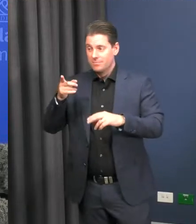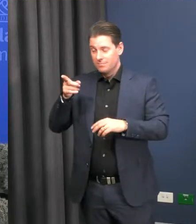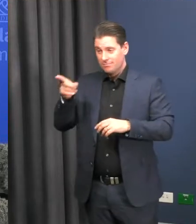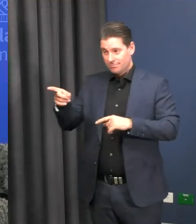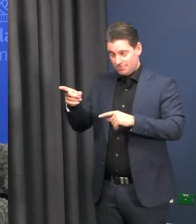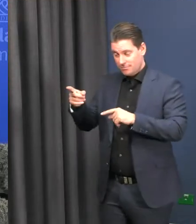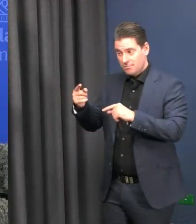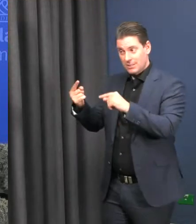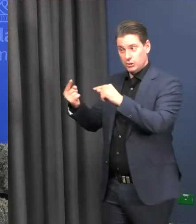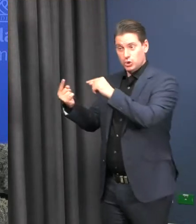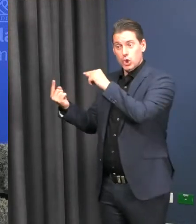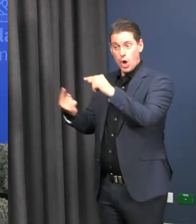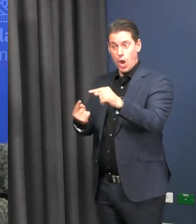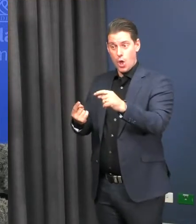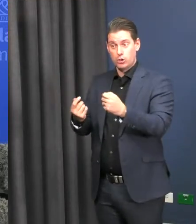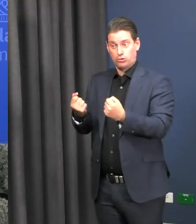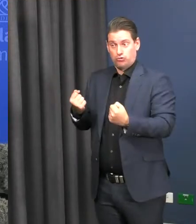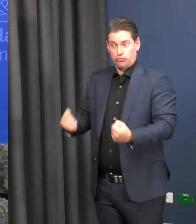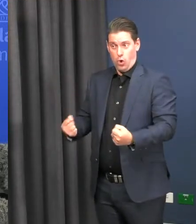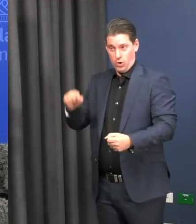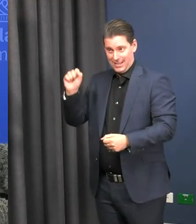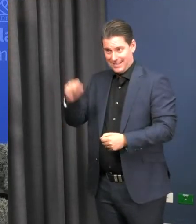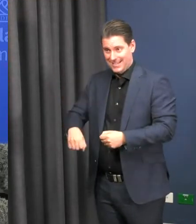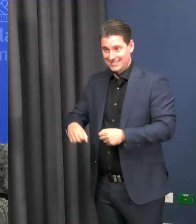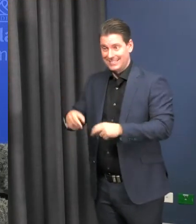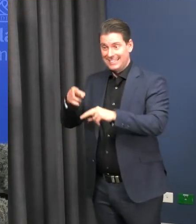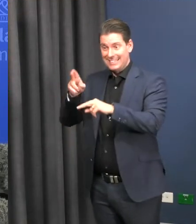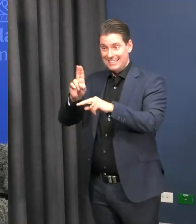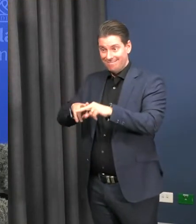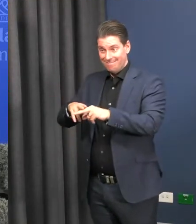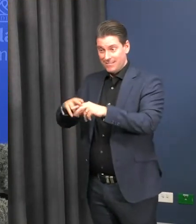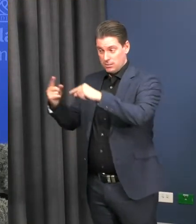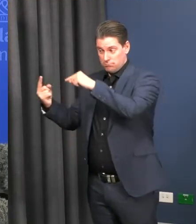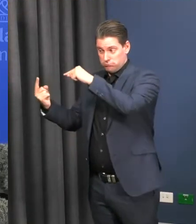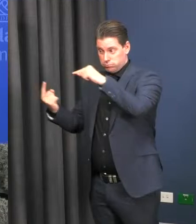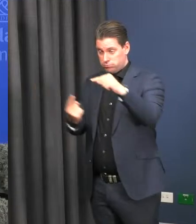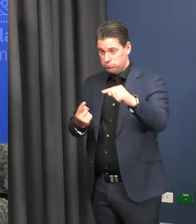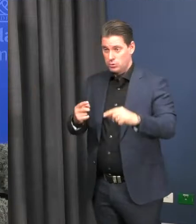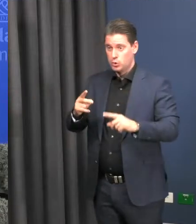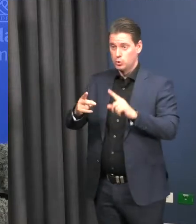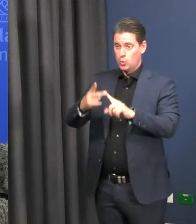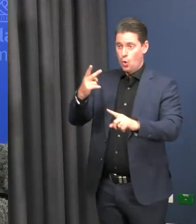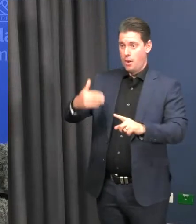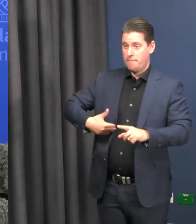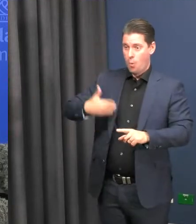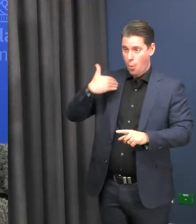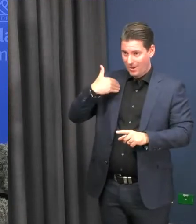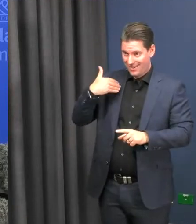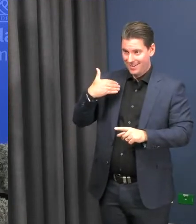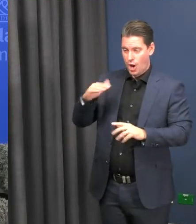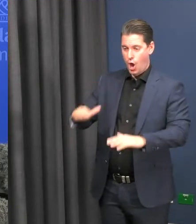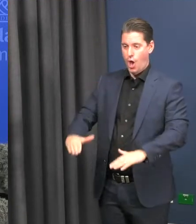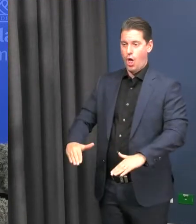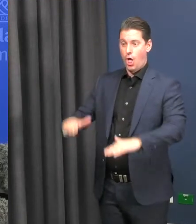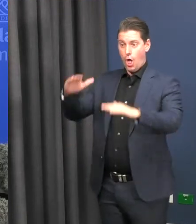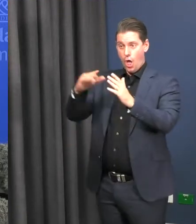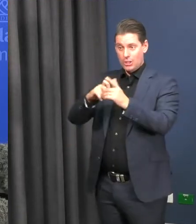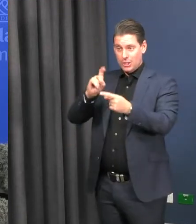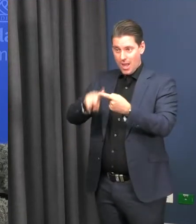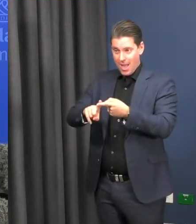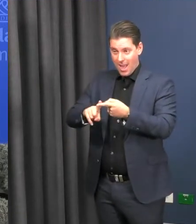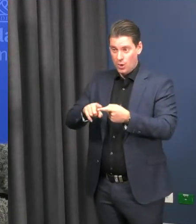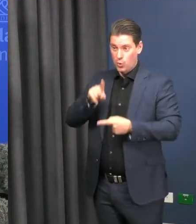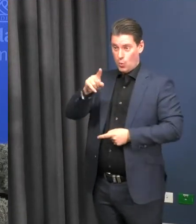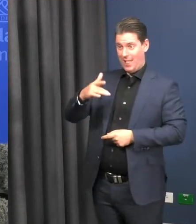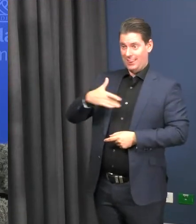has strengthened, was to cross on high tide in the middle of the night, and you're in that storm surge, the